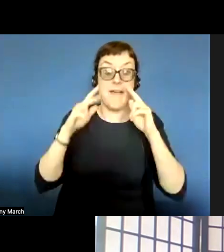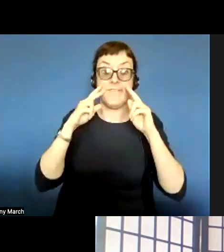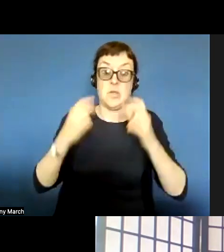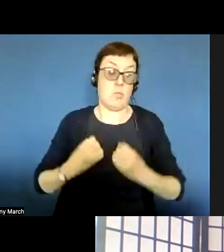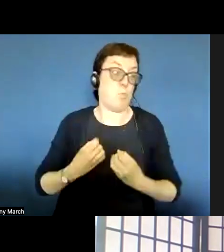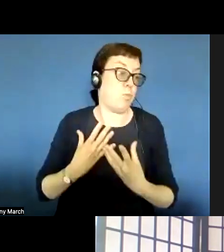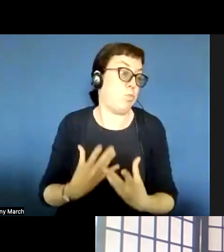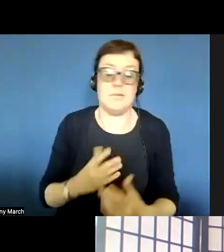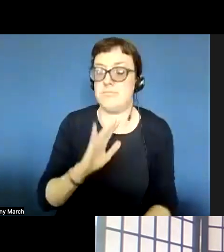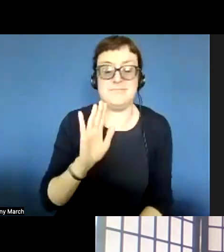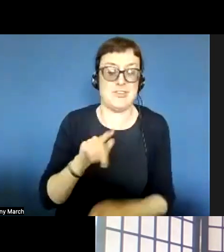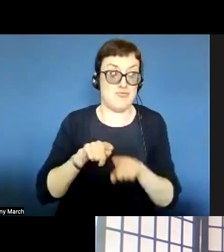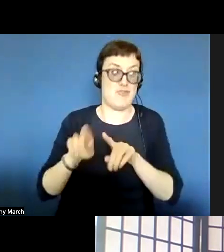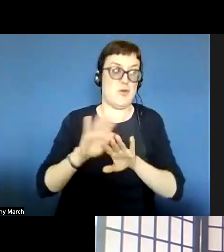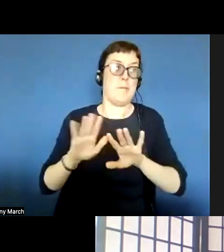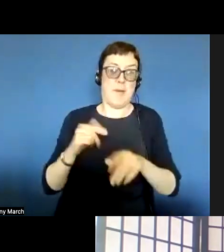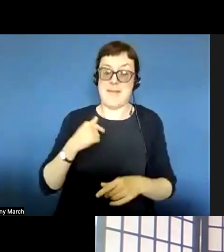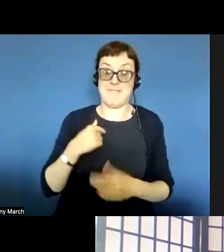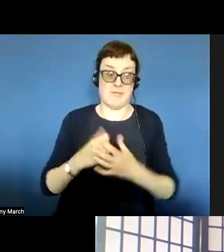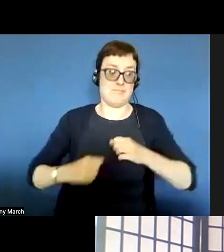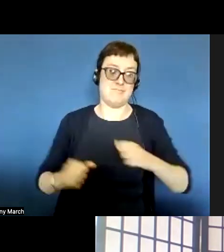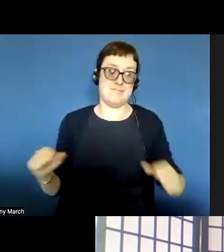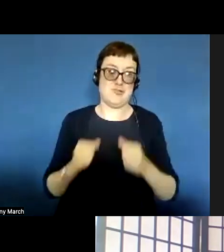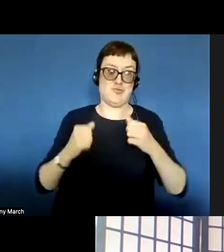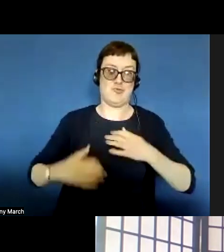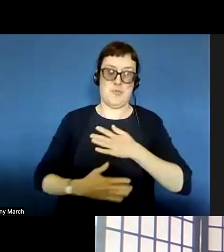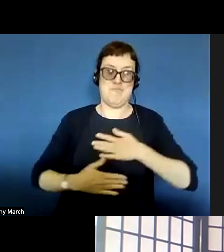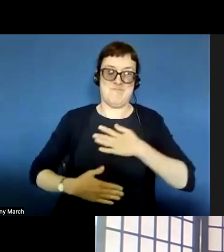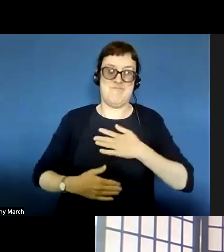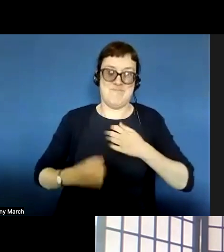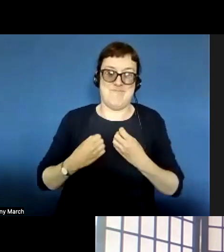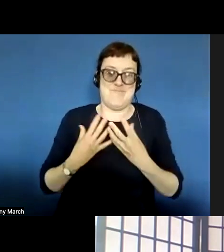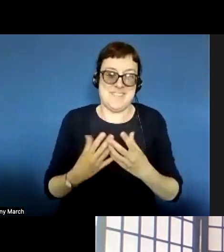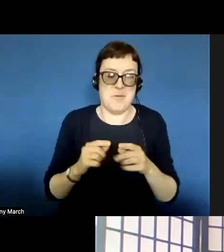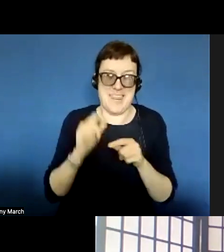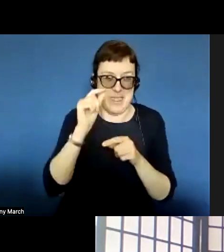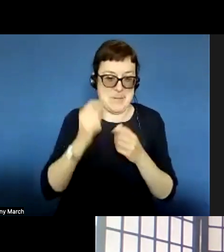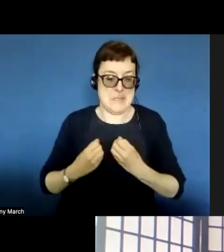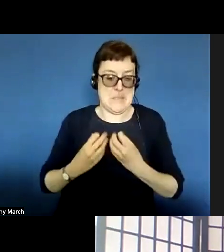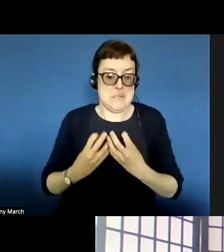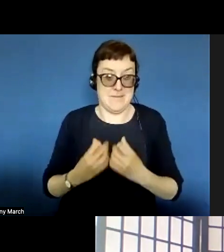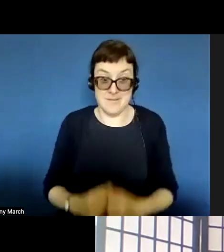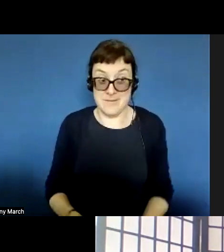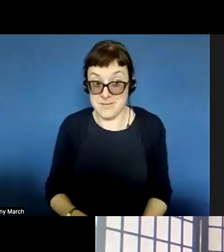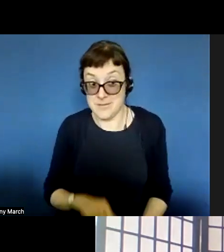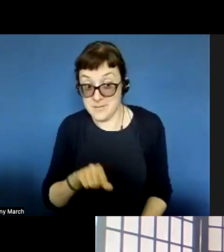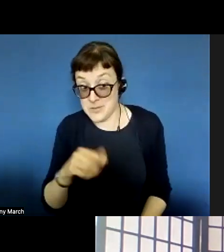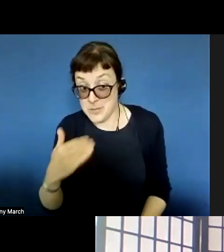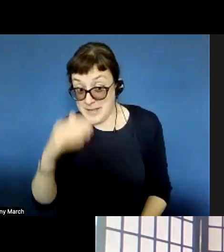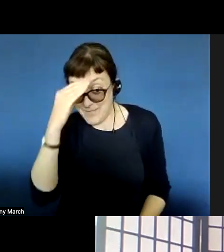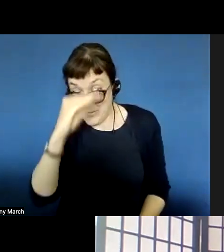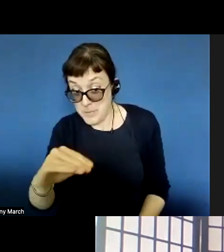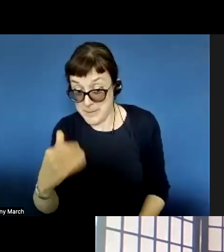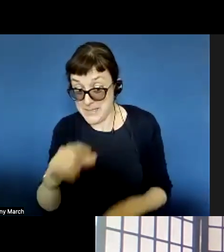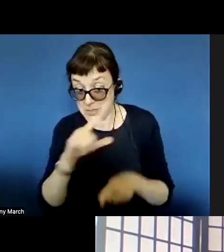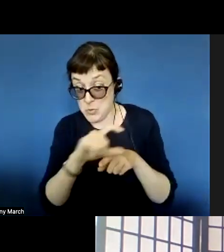very opinionated, so like they did slip in there sometimes. Did you tell everybody that you'd already done the course as